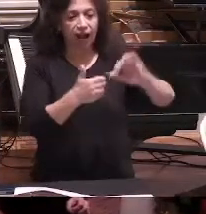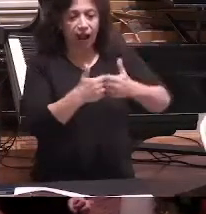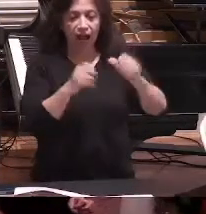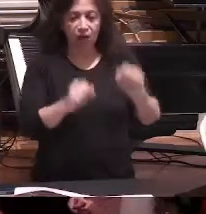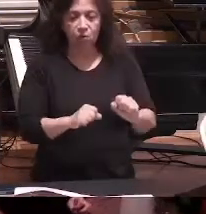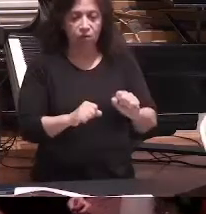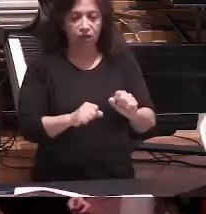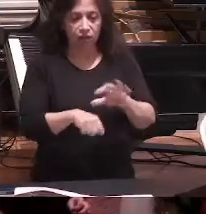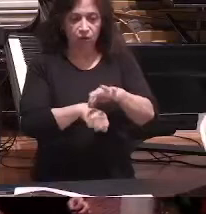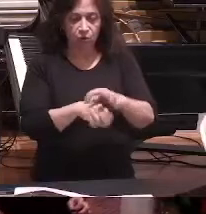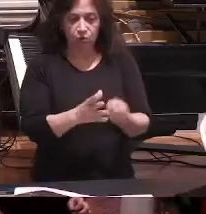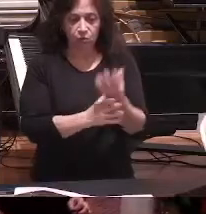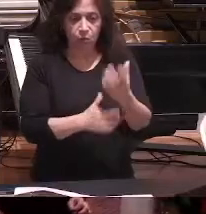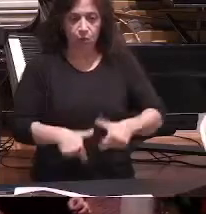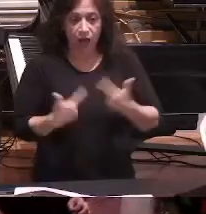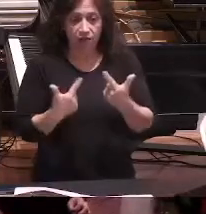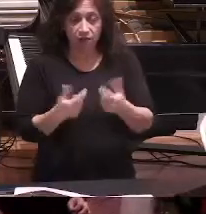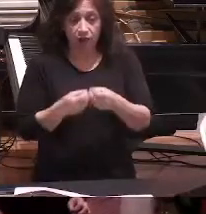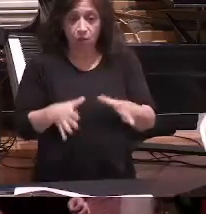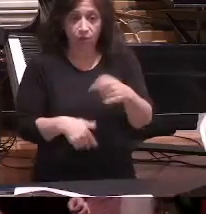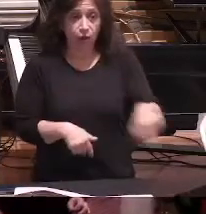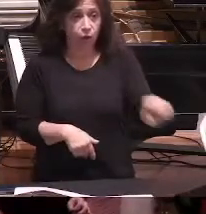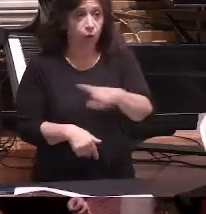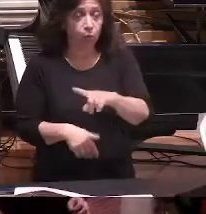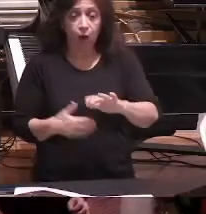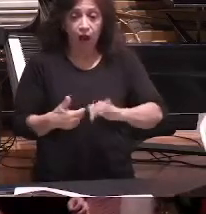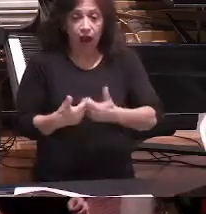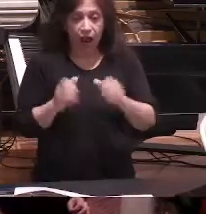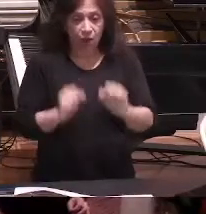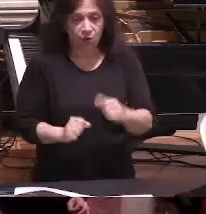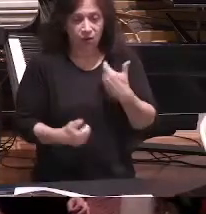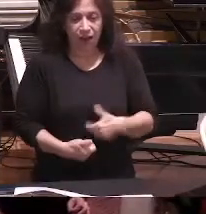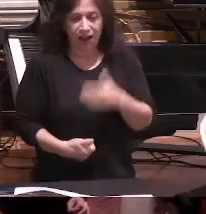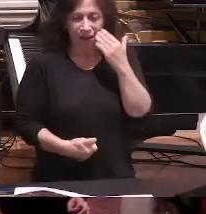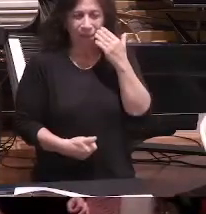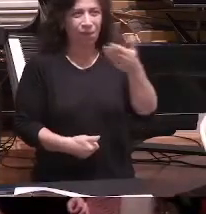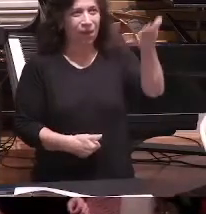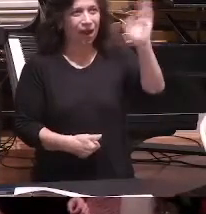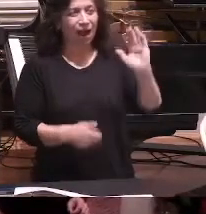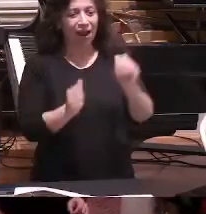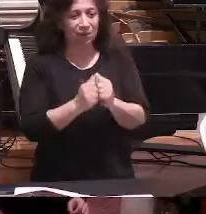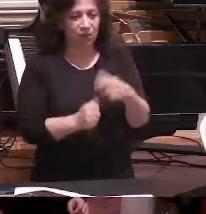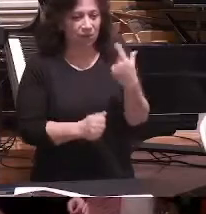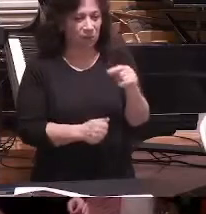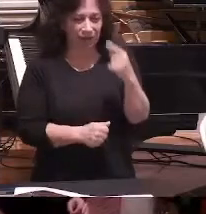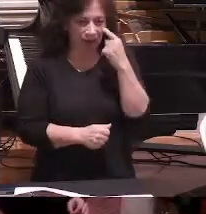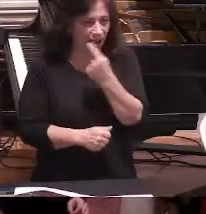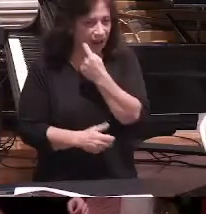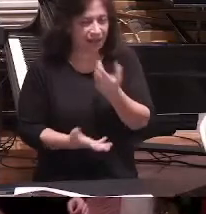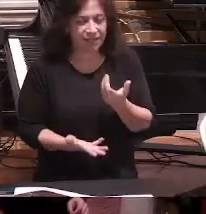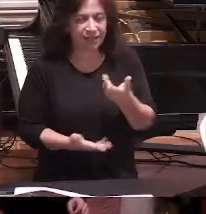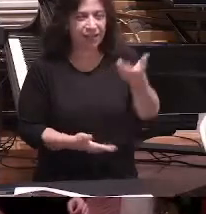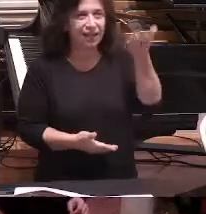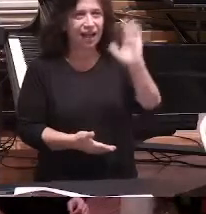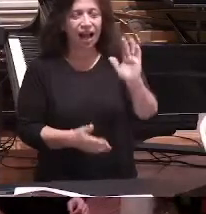grow life? And without you, how could I know God with green eyes,